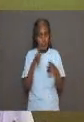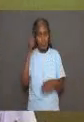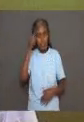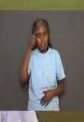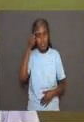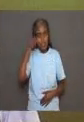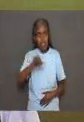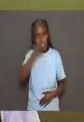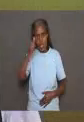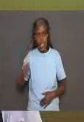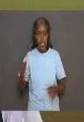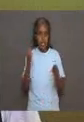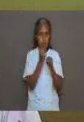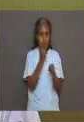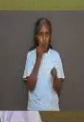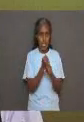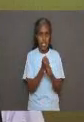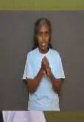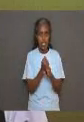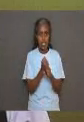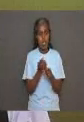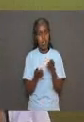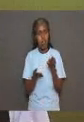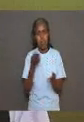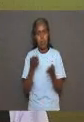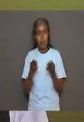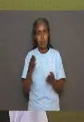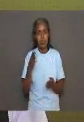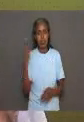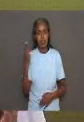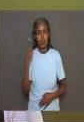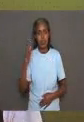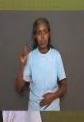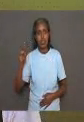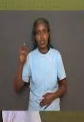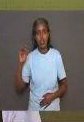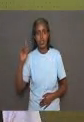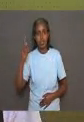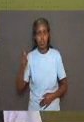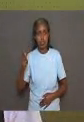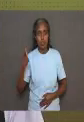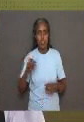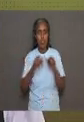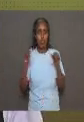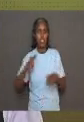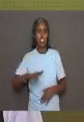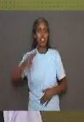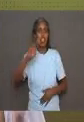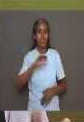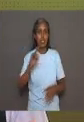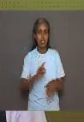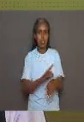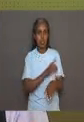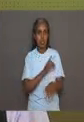See if you can think of any occupations that might use trigonometry to measure heights